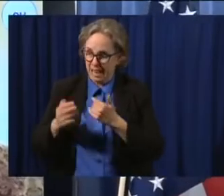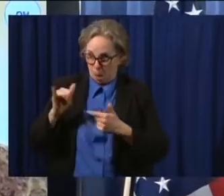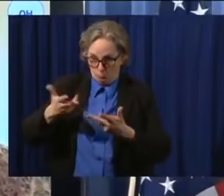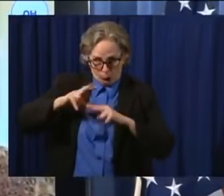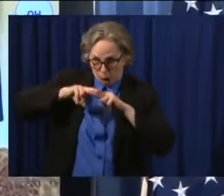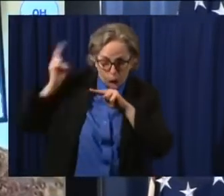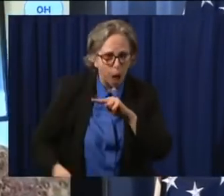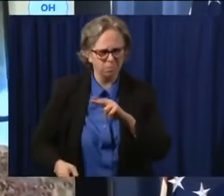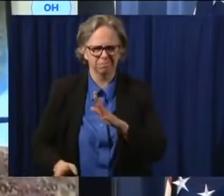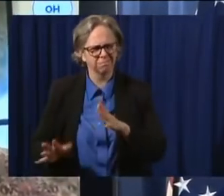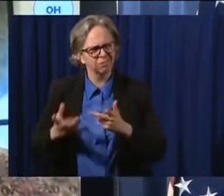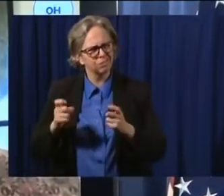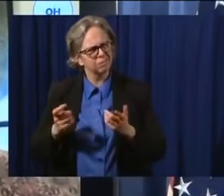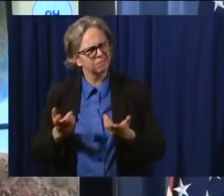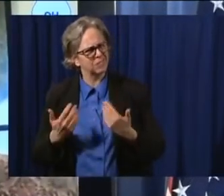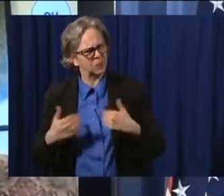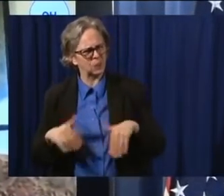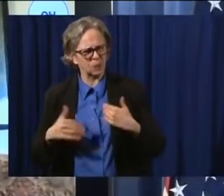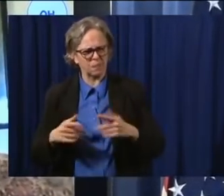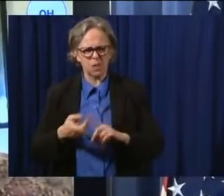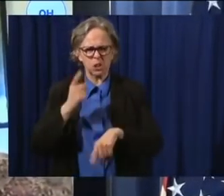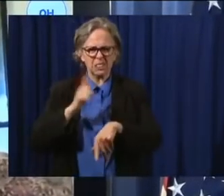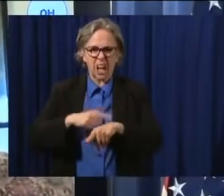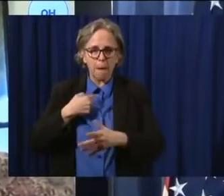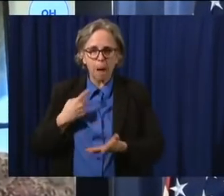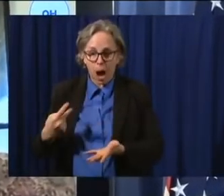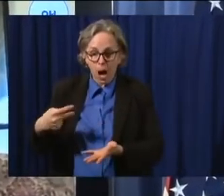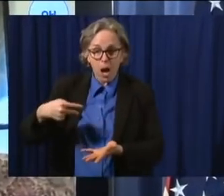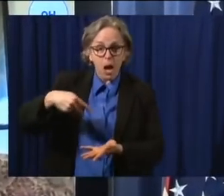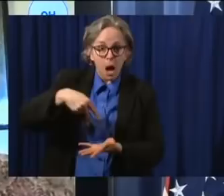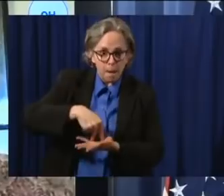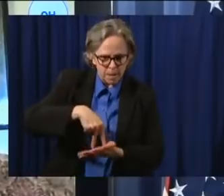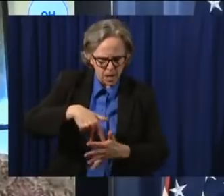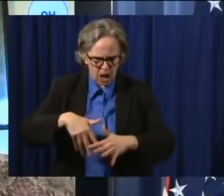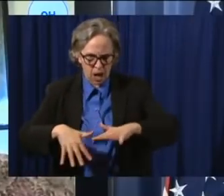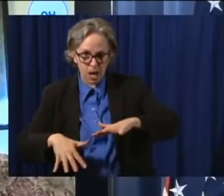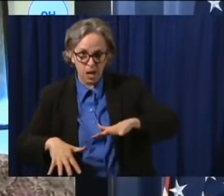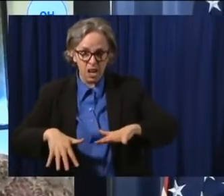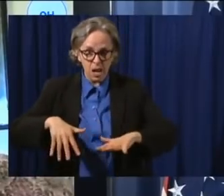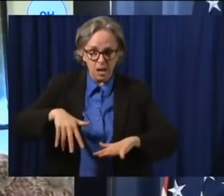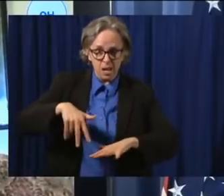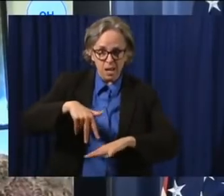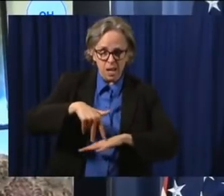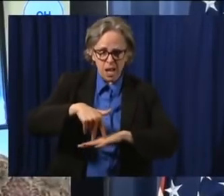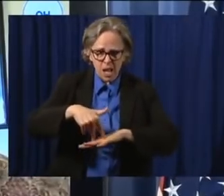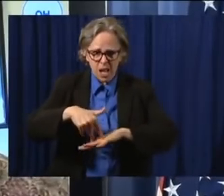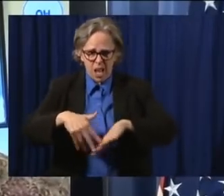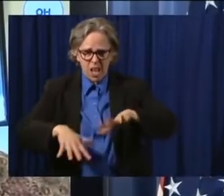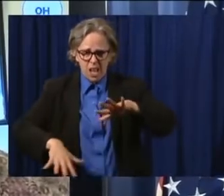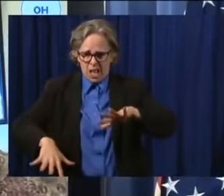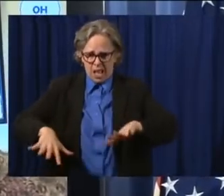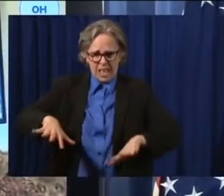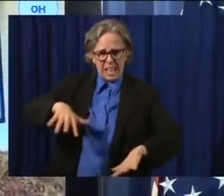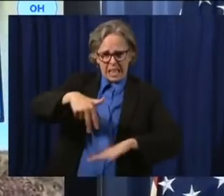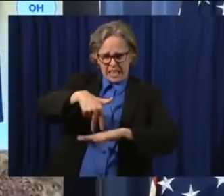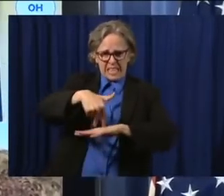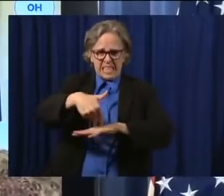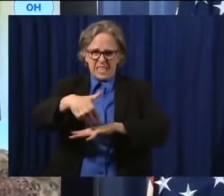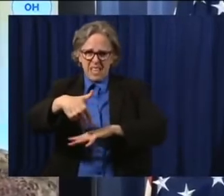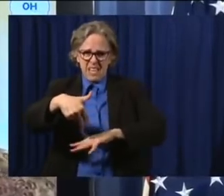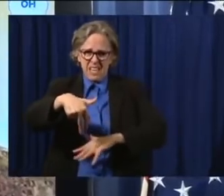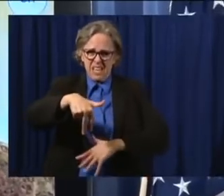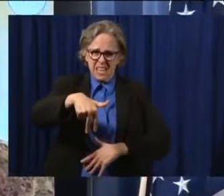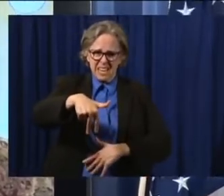the first time I stood up, I said, what in the world is going on? I felt like I was on